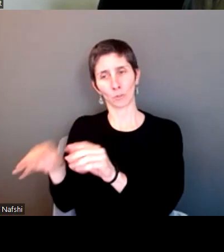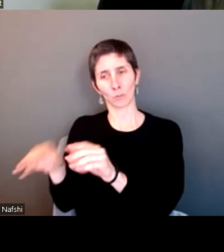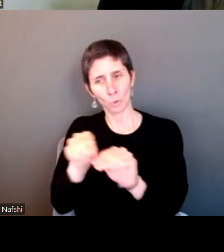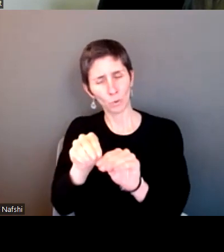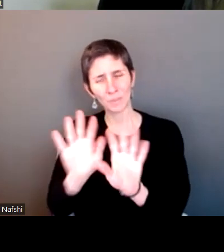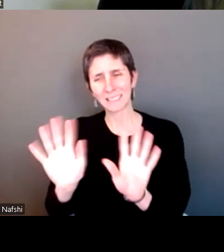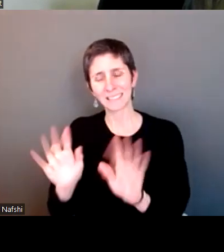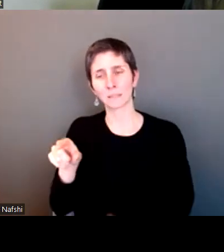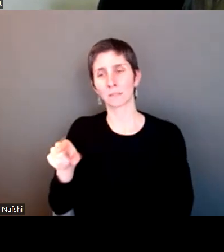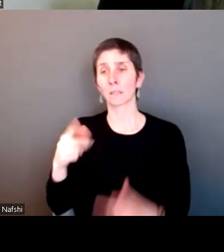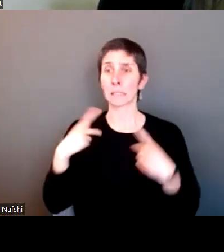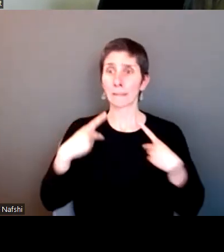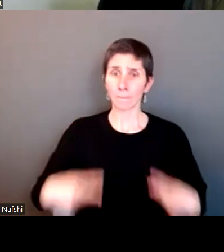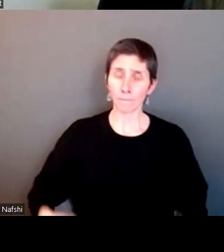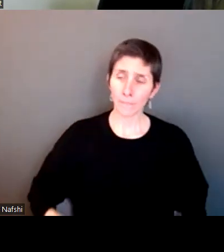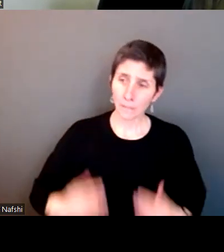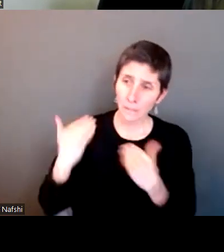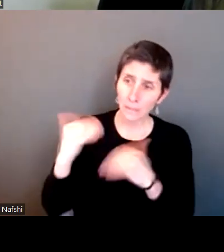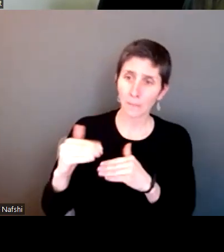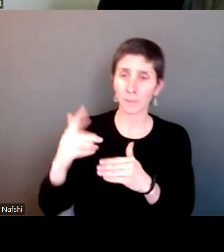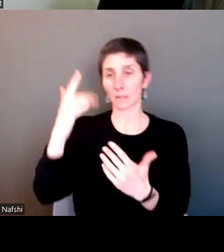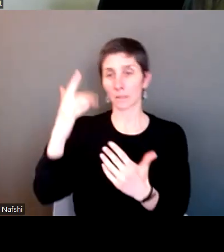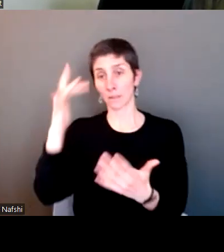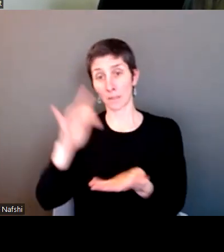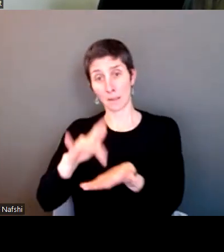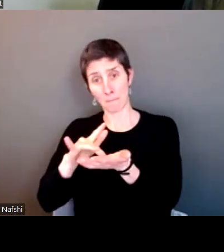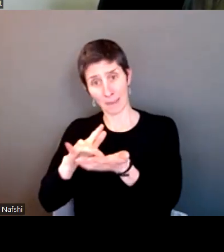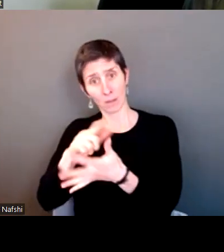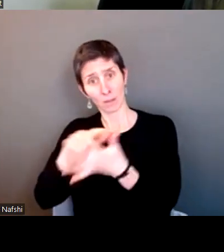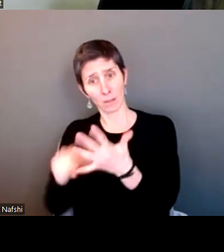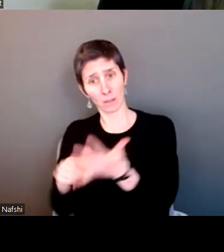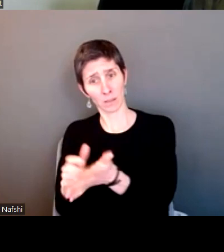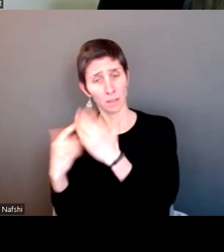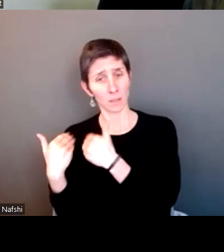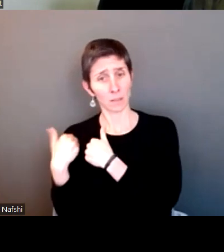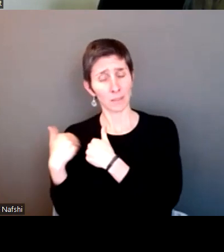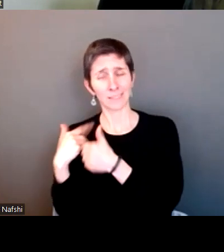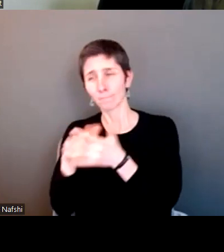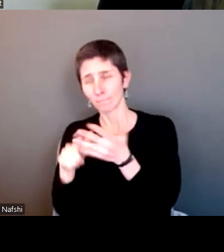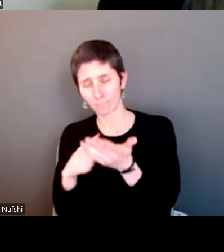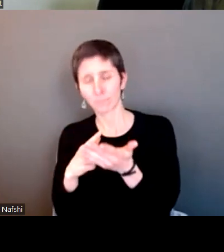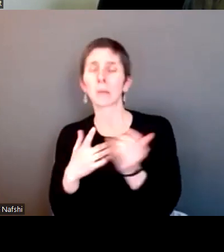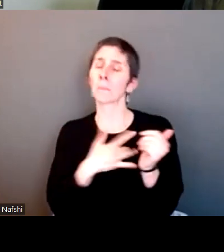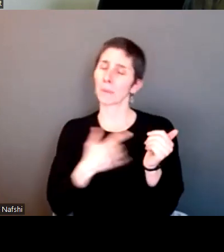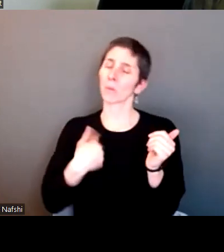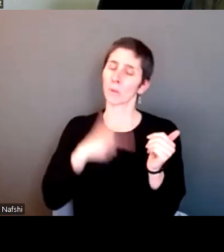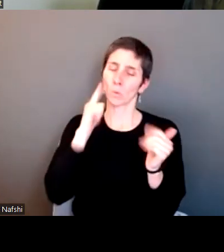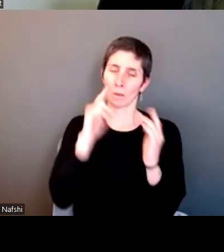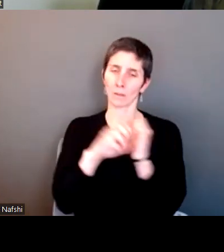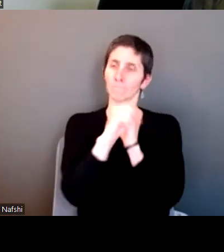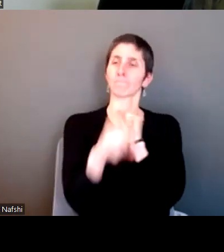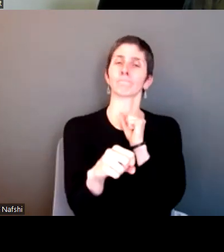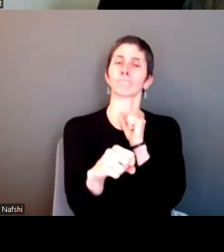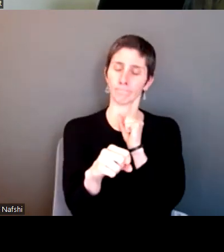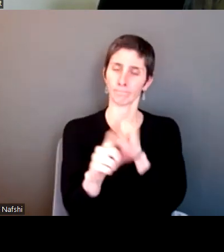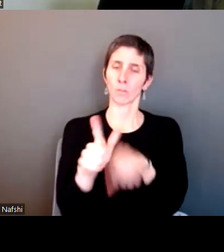their physical and medical needs, right? And so we will keep people on a longer term